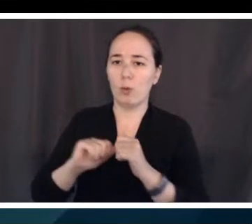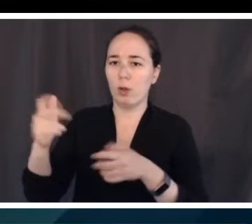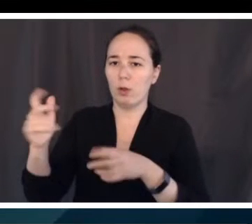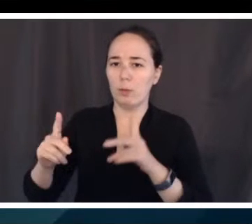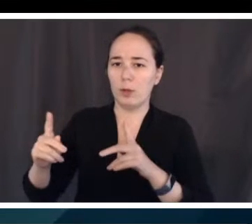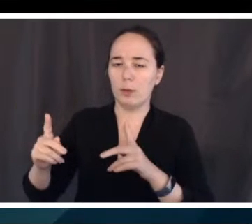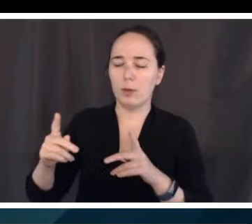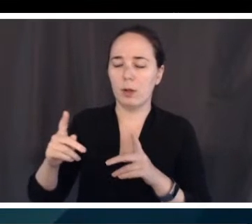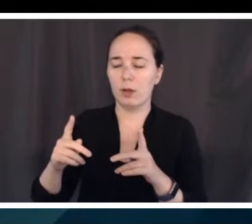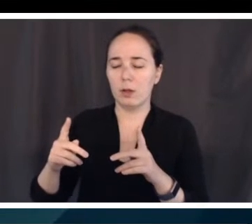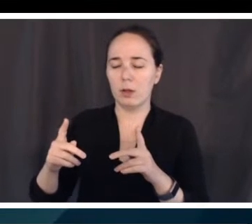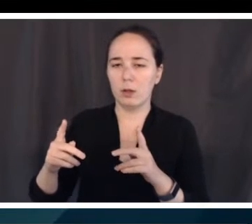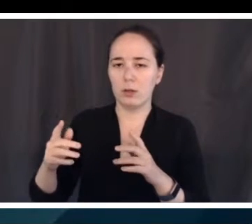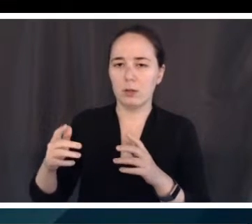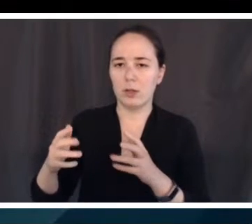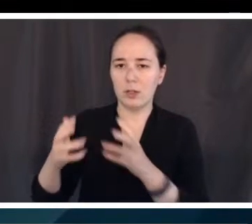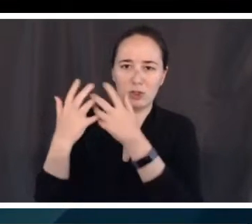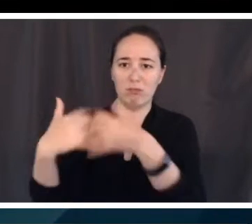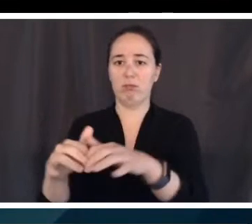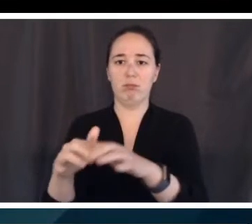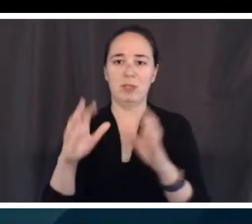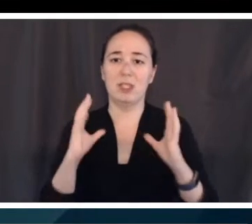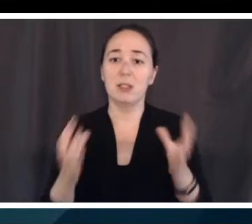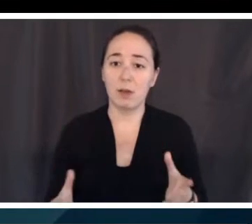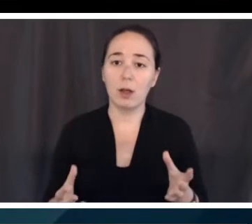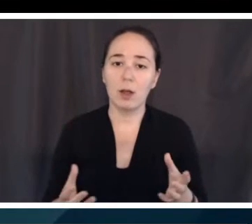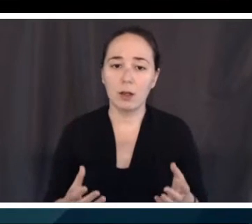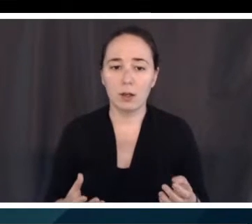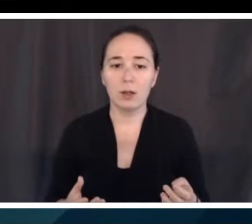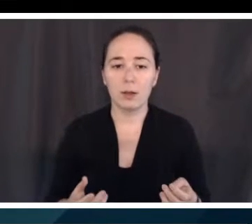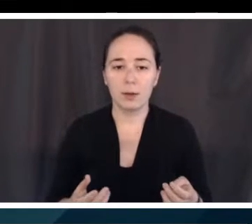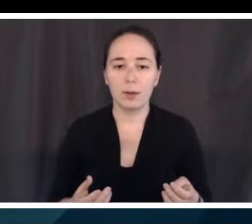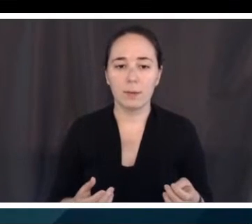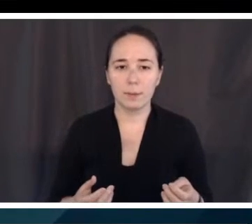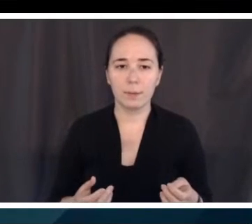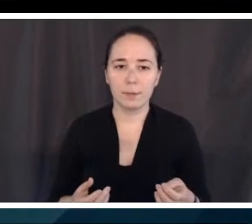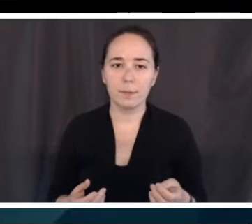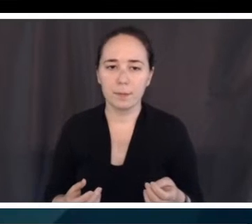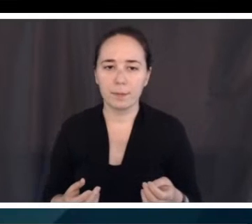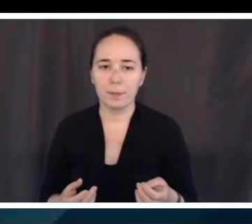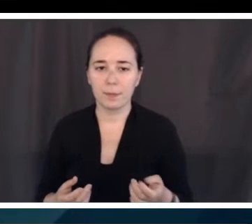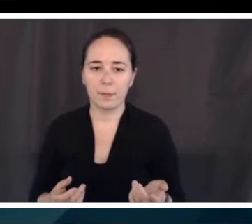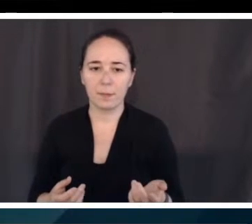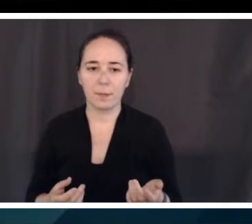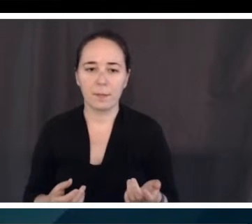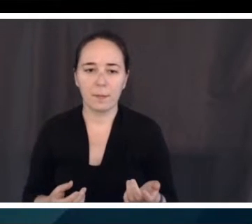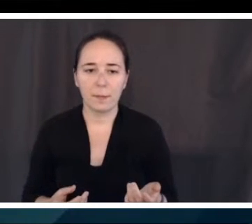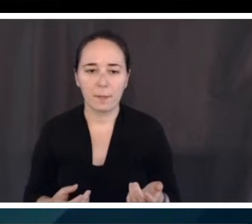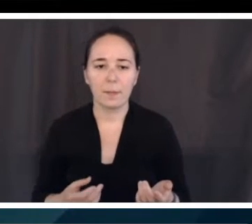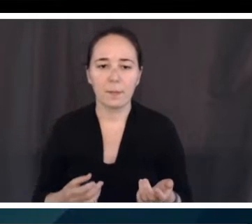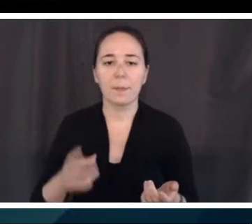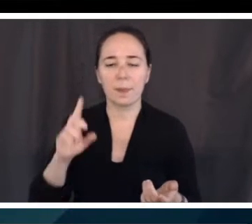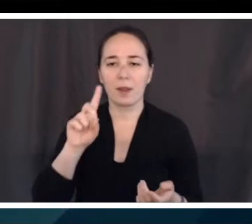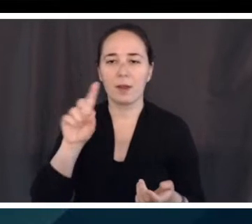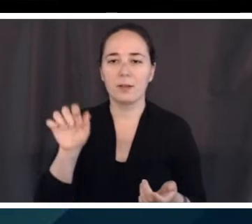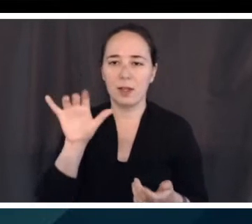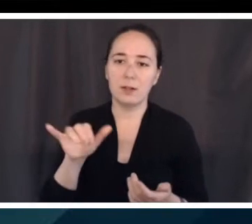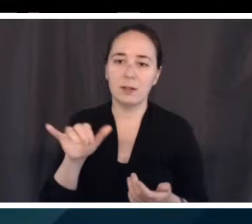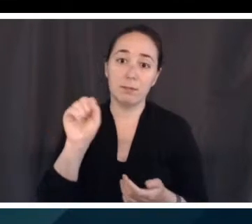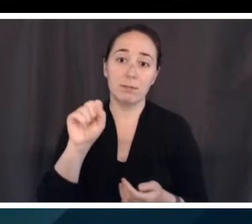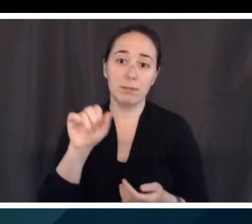DNA of it in a way that you can kind of like know where it's going without having known it before. That's definitely the